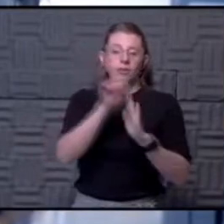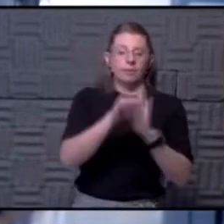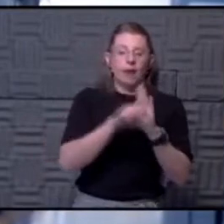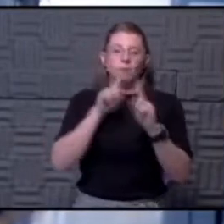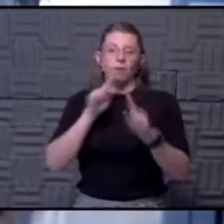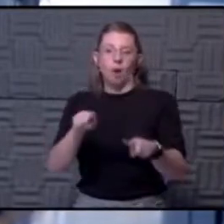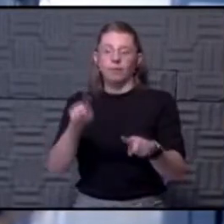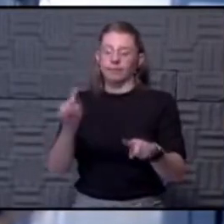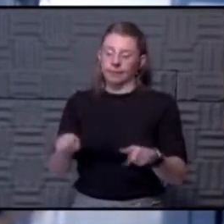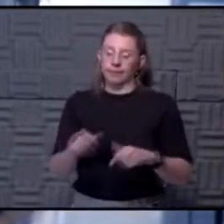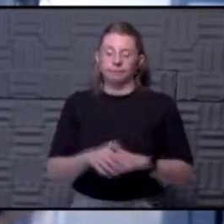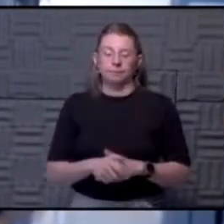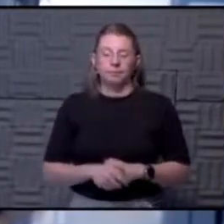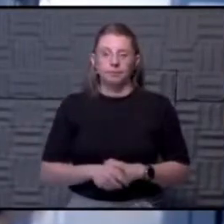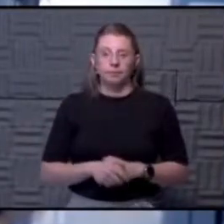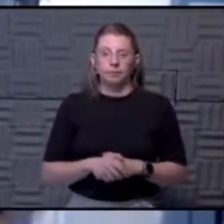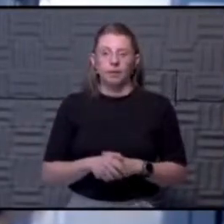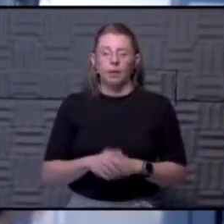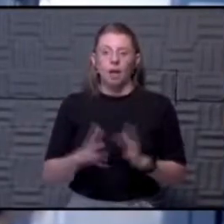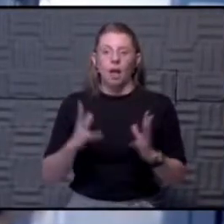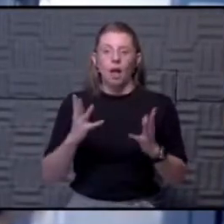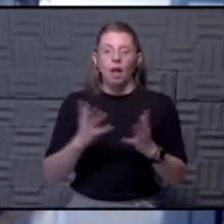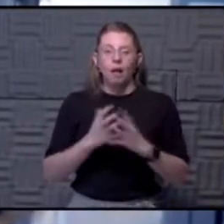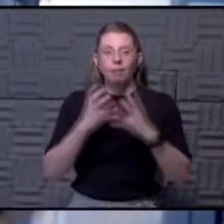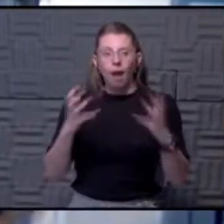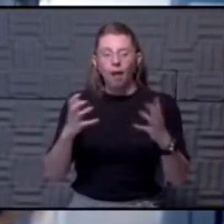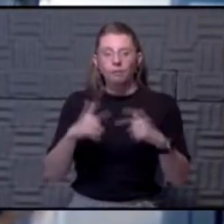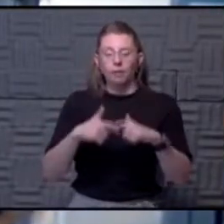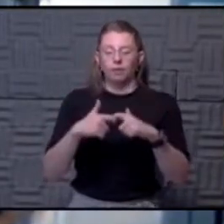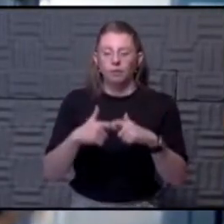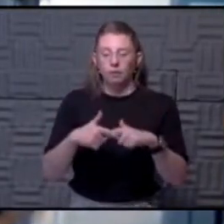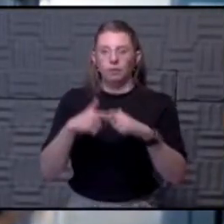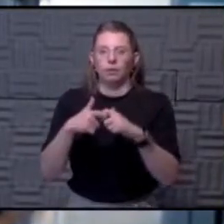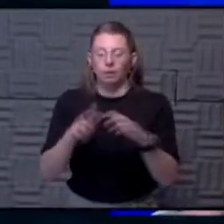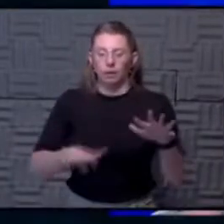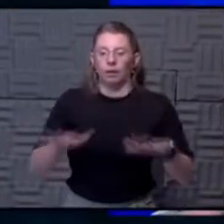because there were a lot of speed bumps and stub toes over that.